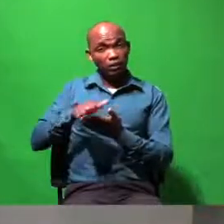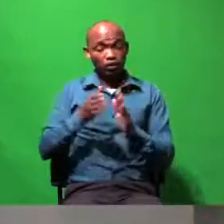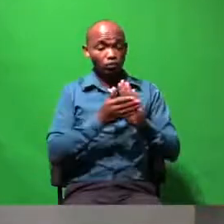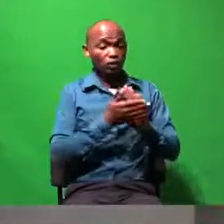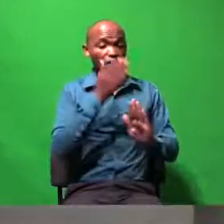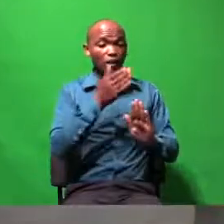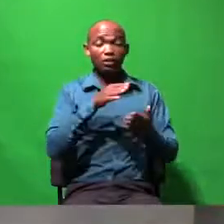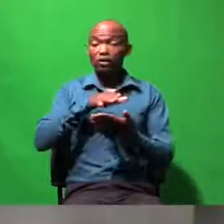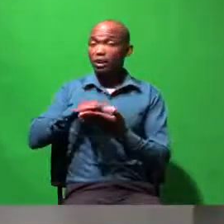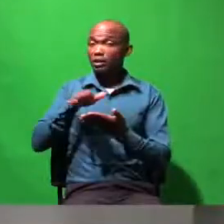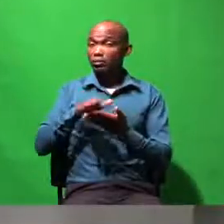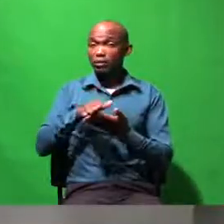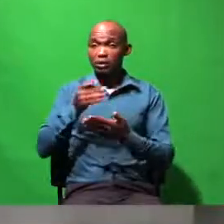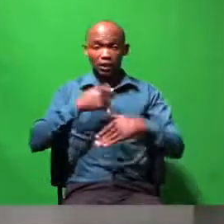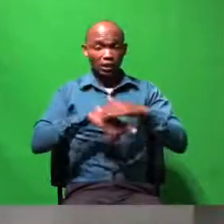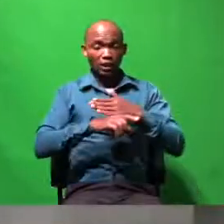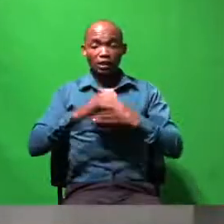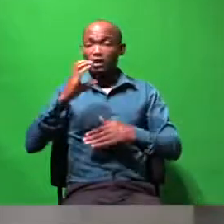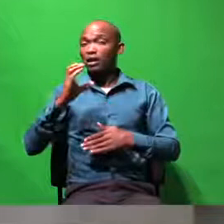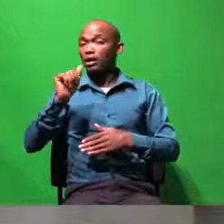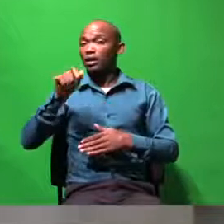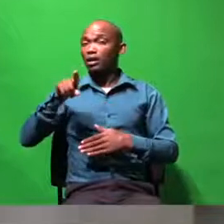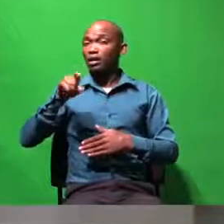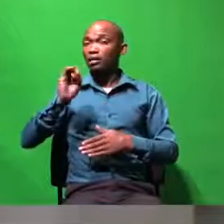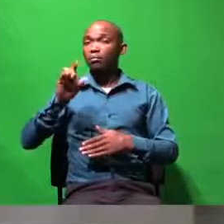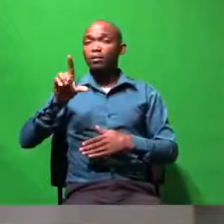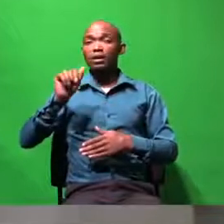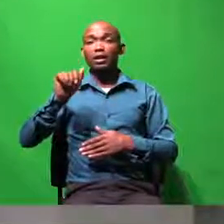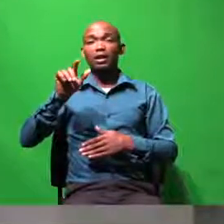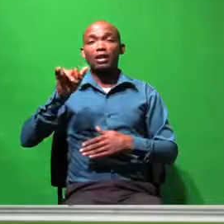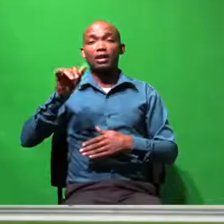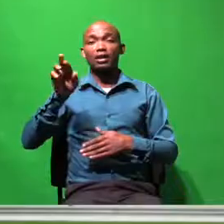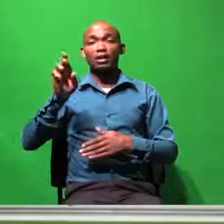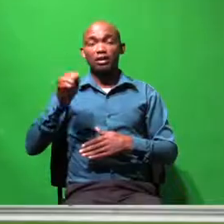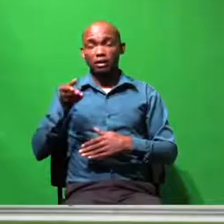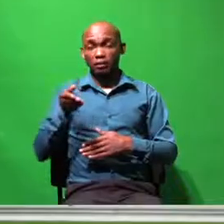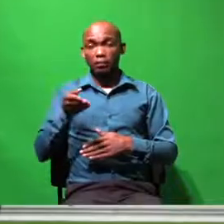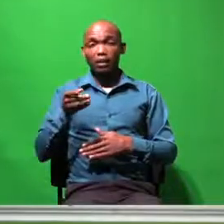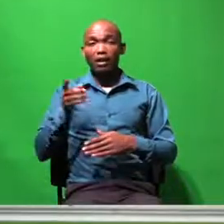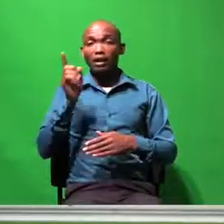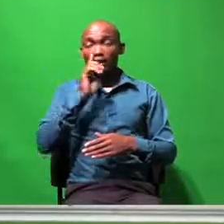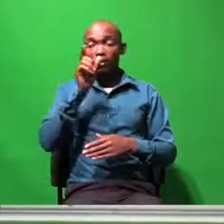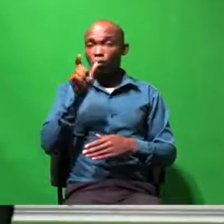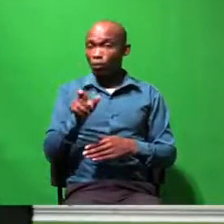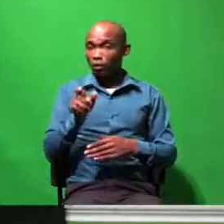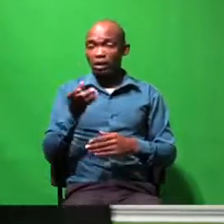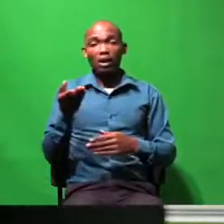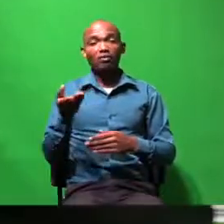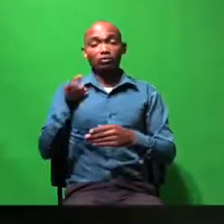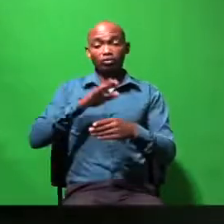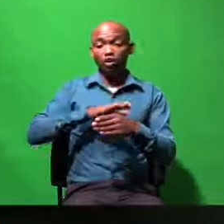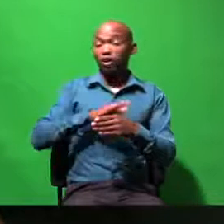to explain from the capillary. I think everybody has a knowledge concern or have a knowledge concern